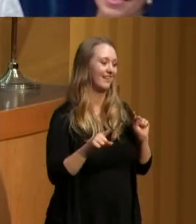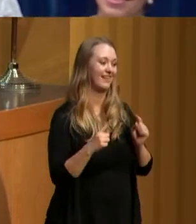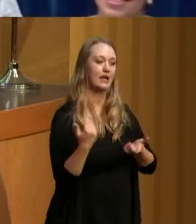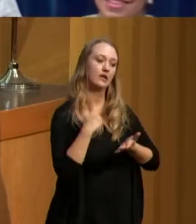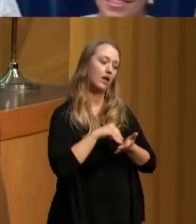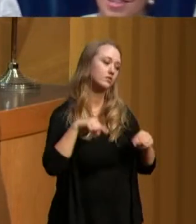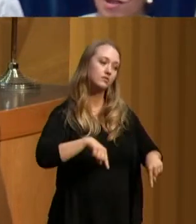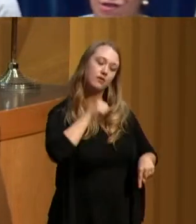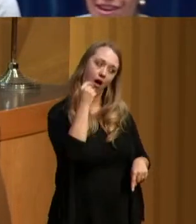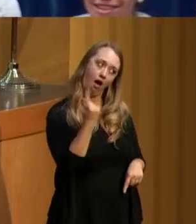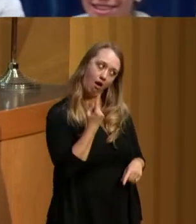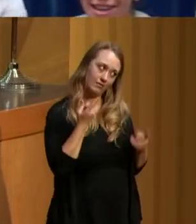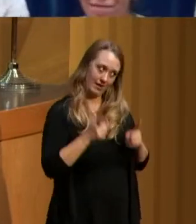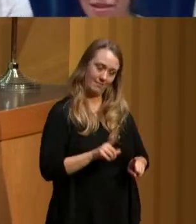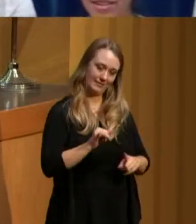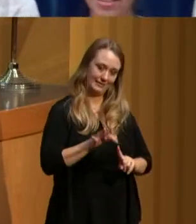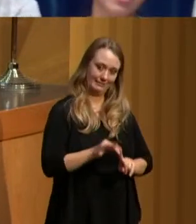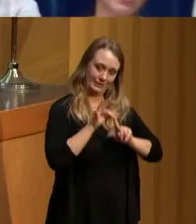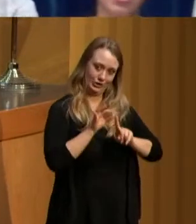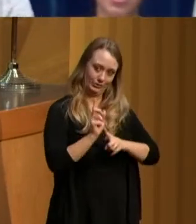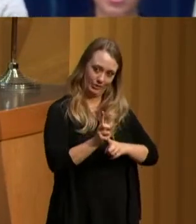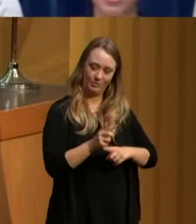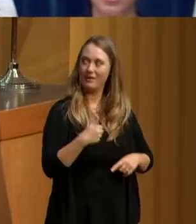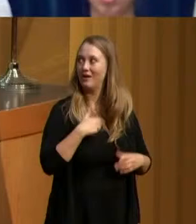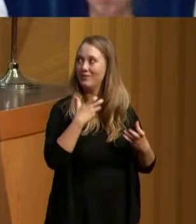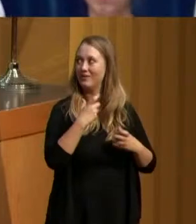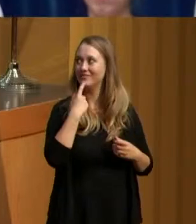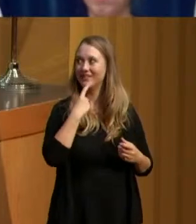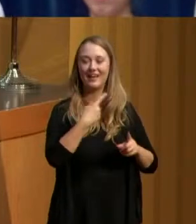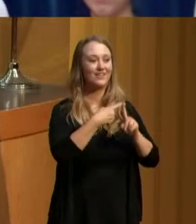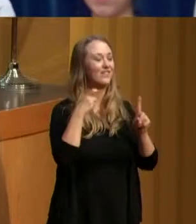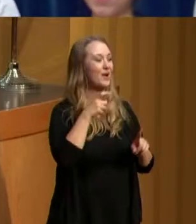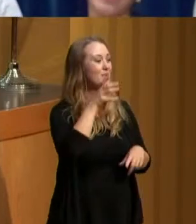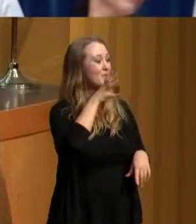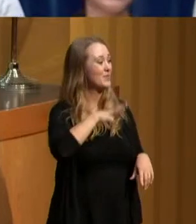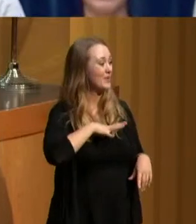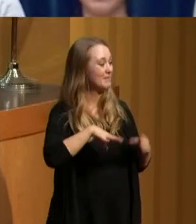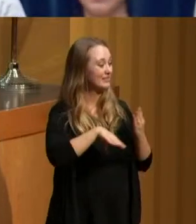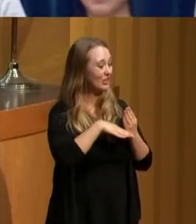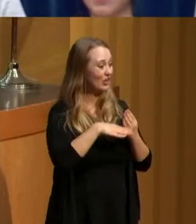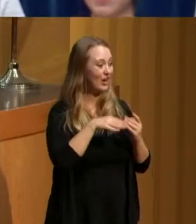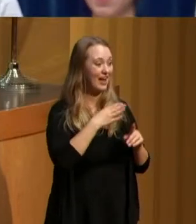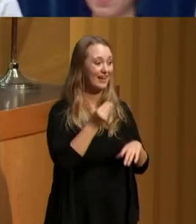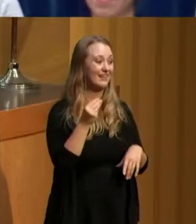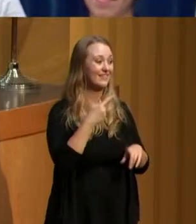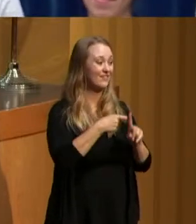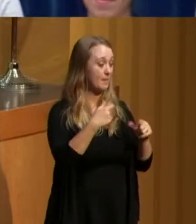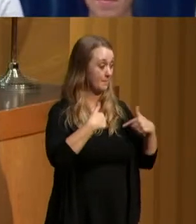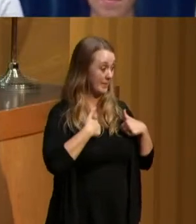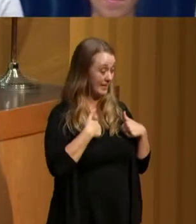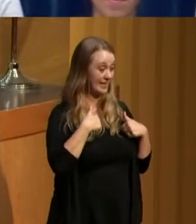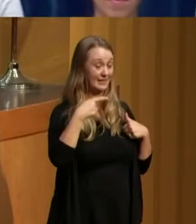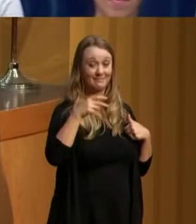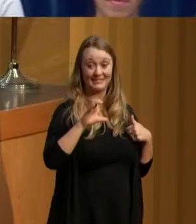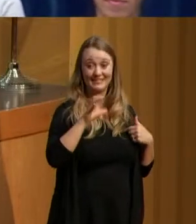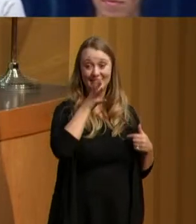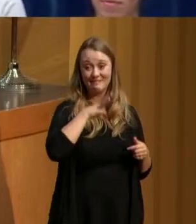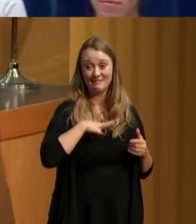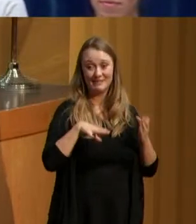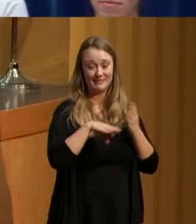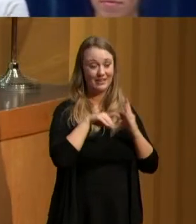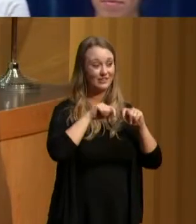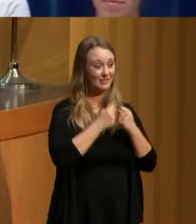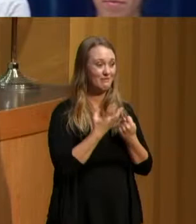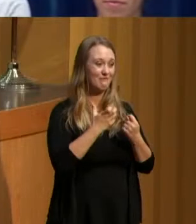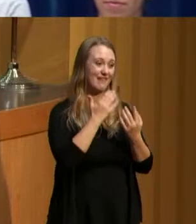always happen, so it's a special moment. I just want to say, on behalf of PC Women's Soccer, and me especially, PC Women's Soccer team would just like to say